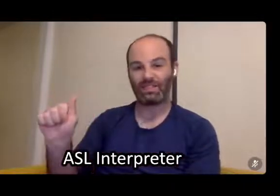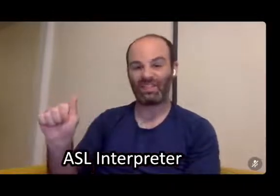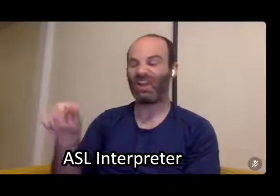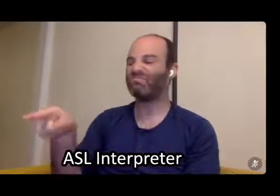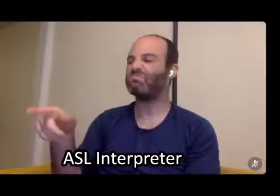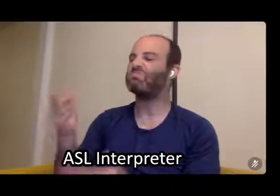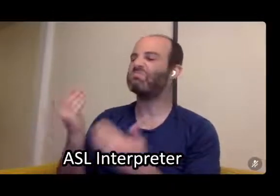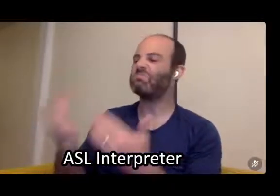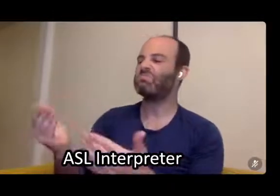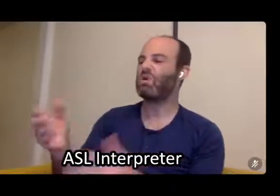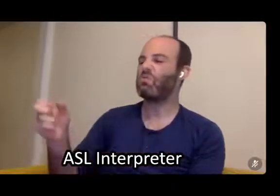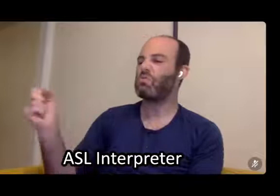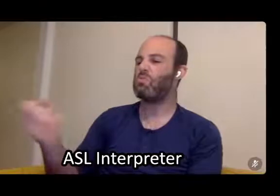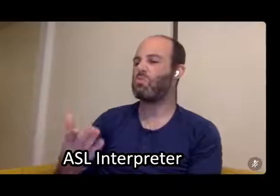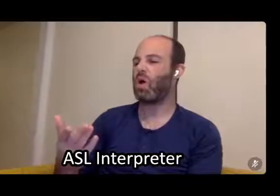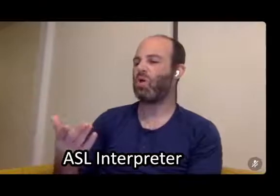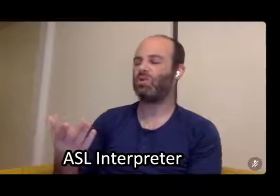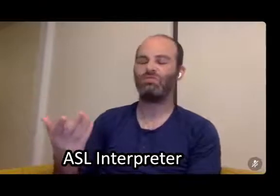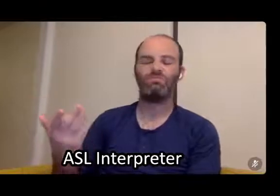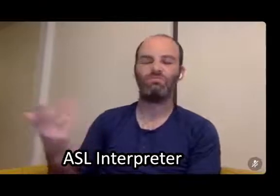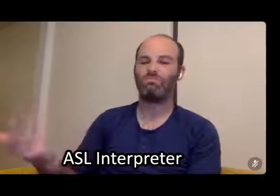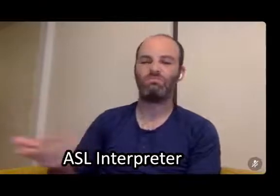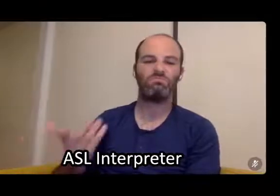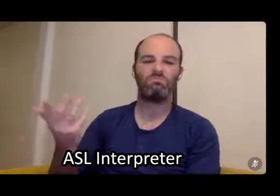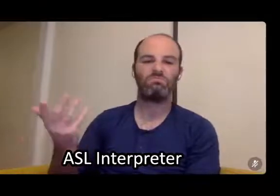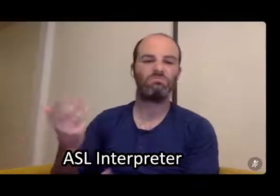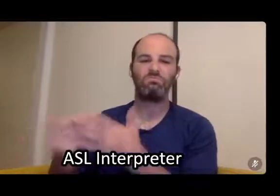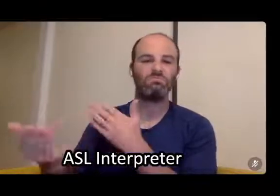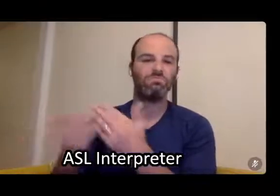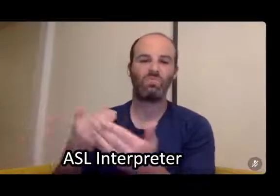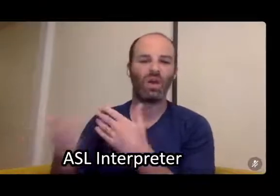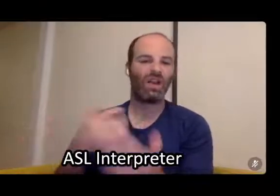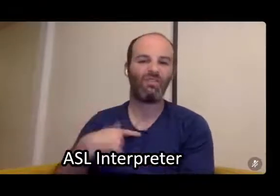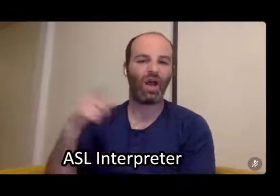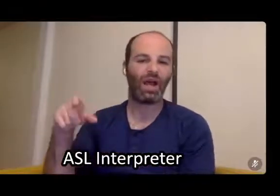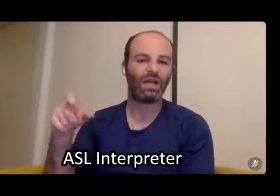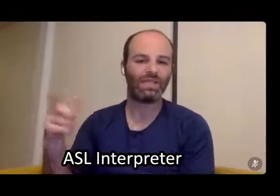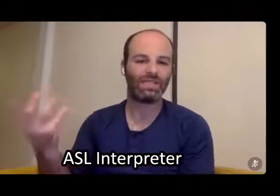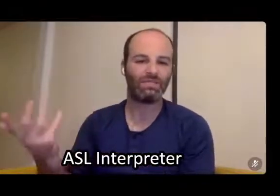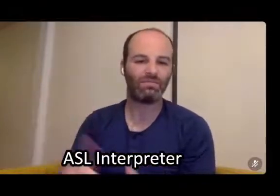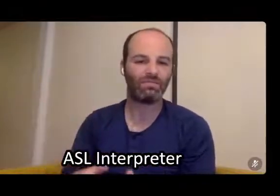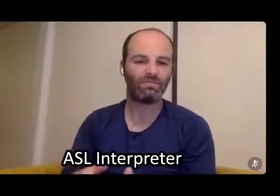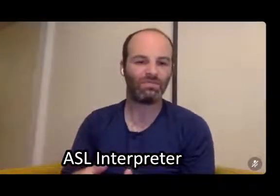me whatever set of dice that I need.